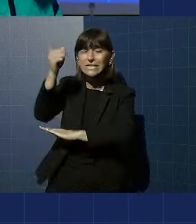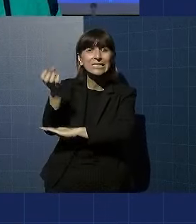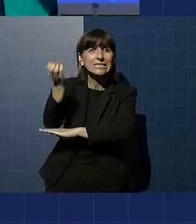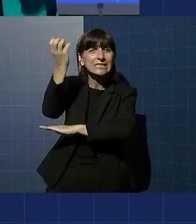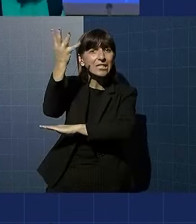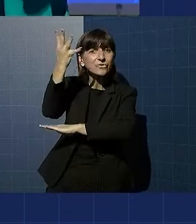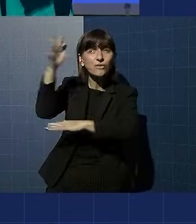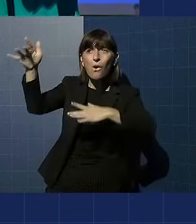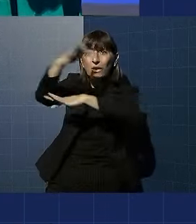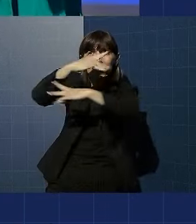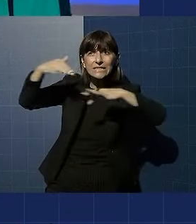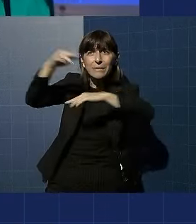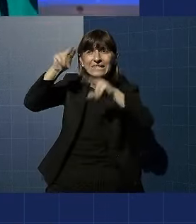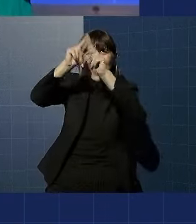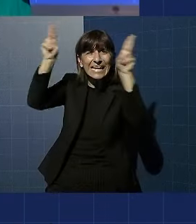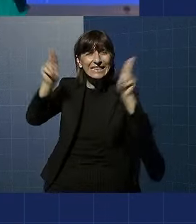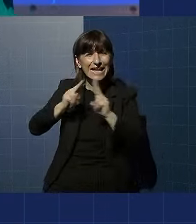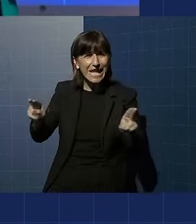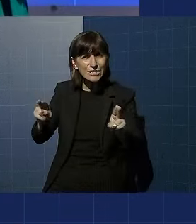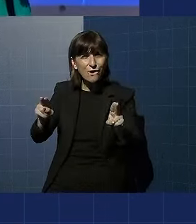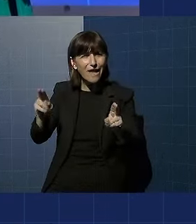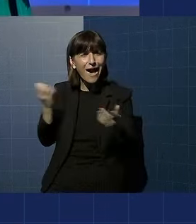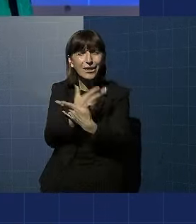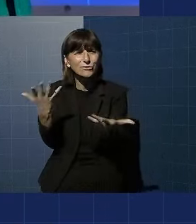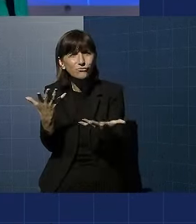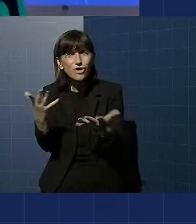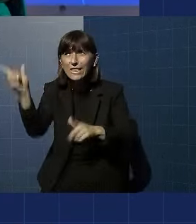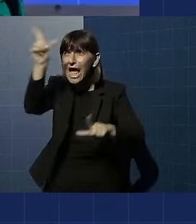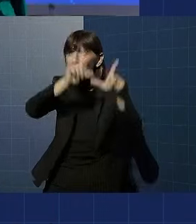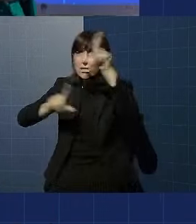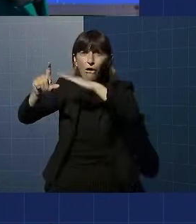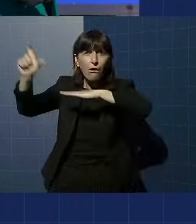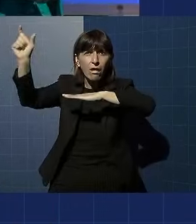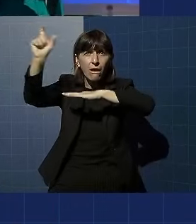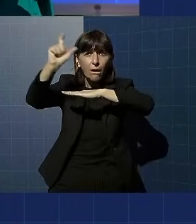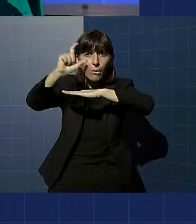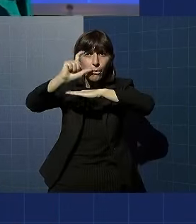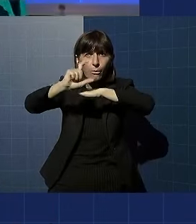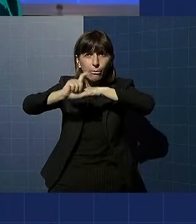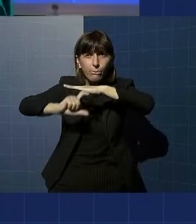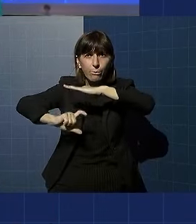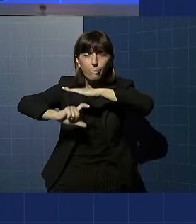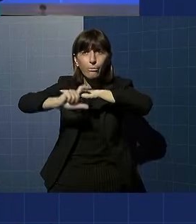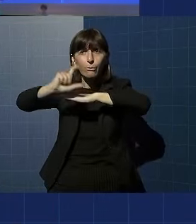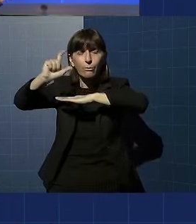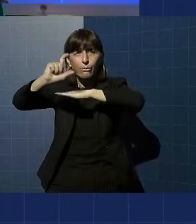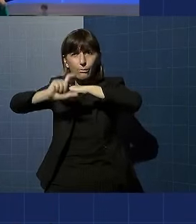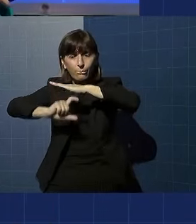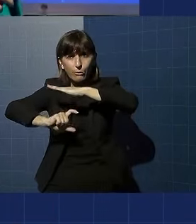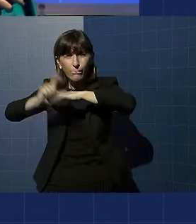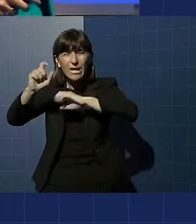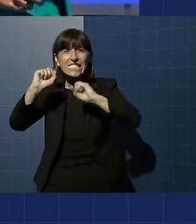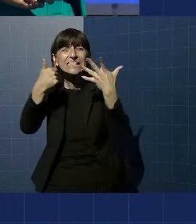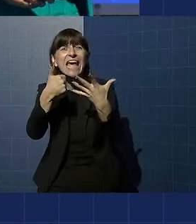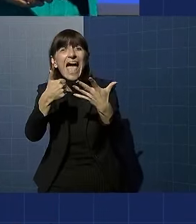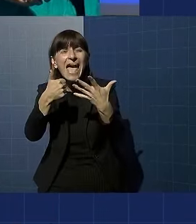So imagine how that plays with your day-night cycle. So these are all elements that we need to consider, and I just want to go a little bit more in